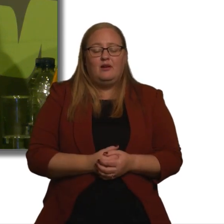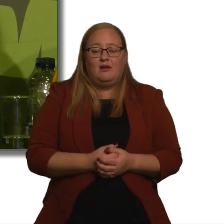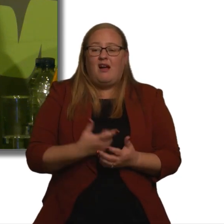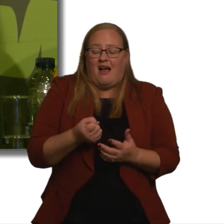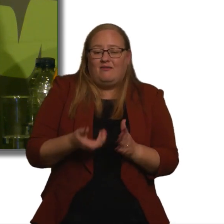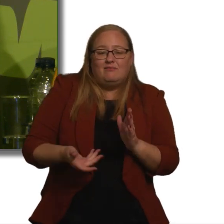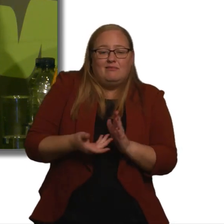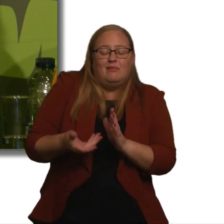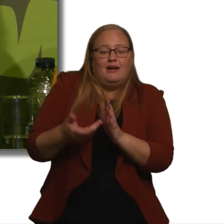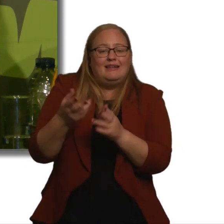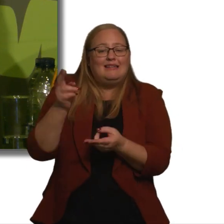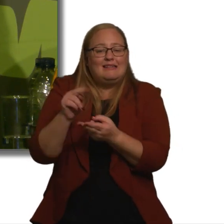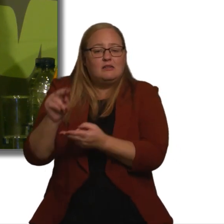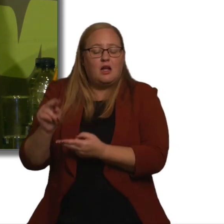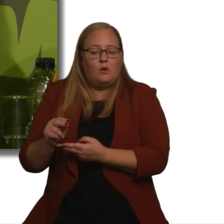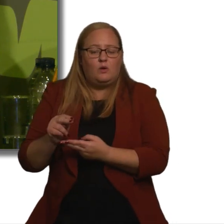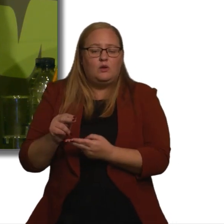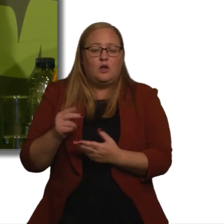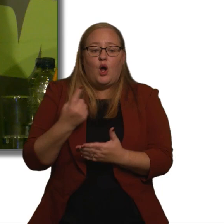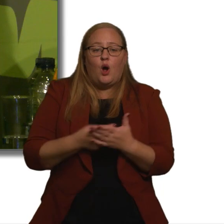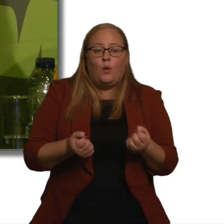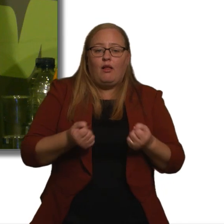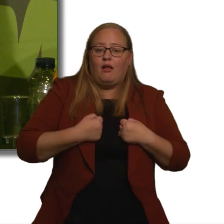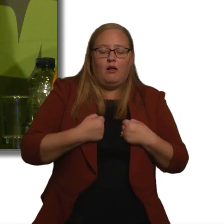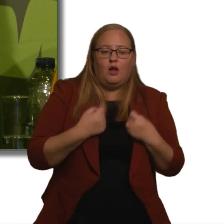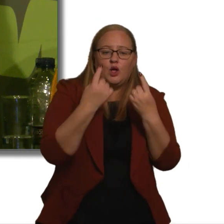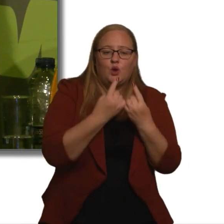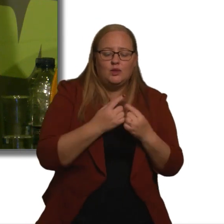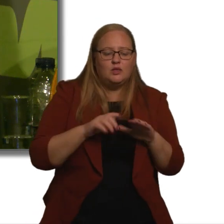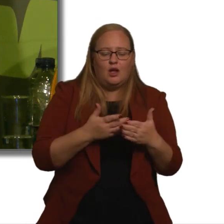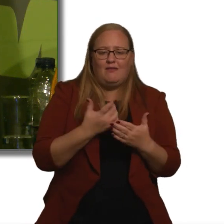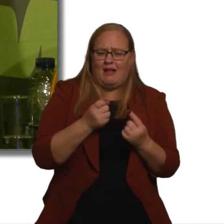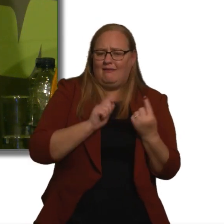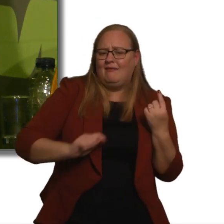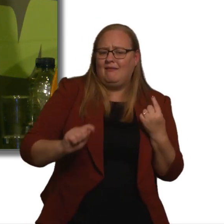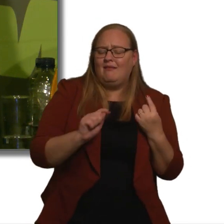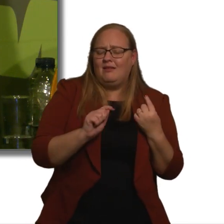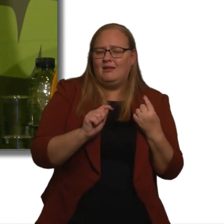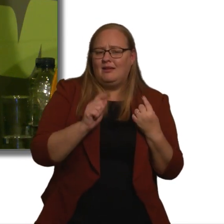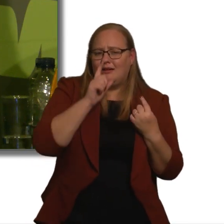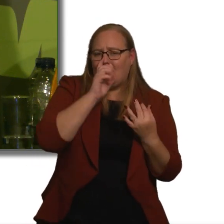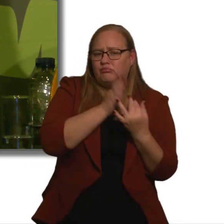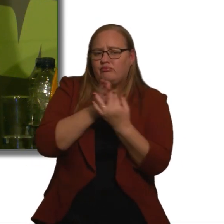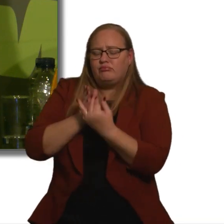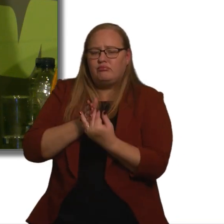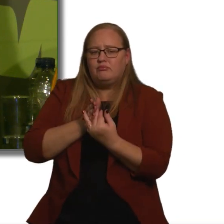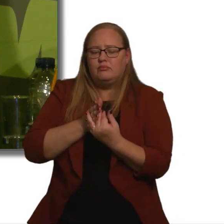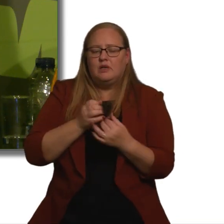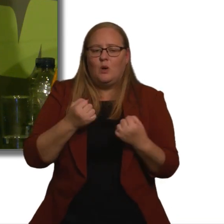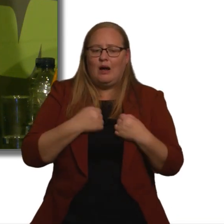are available in other goods and services that they may be interested. So it's a really